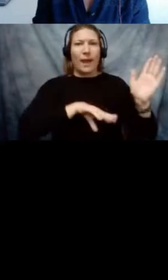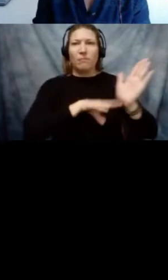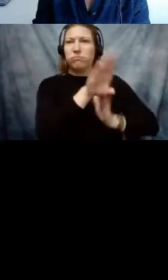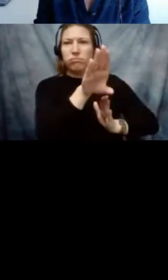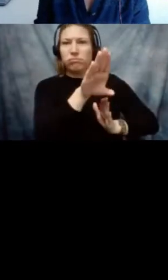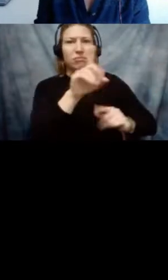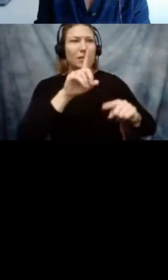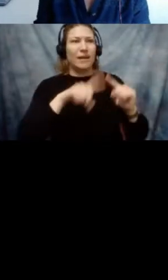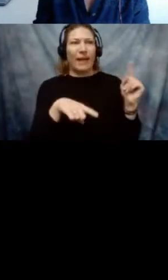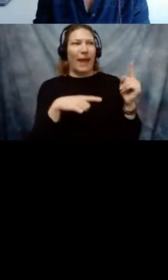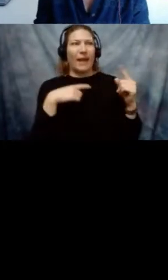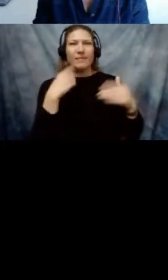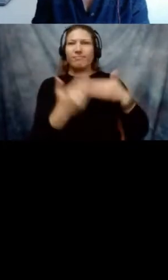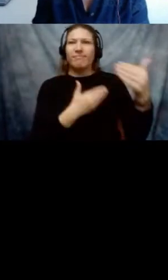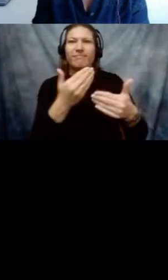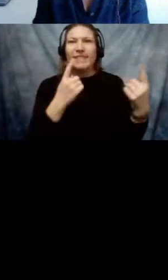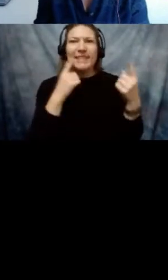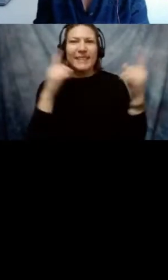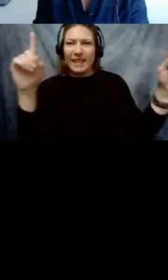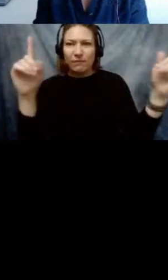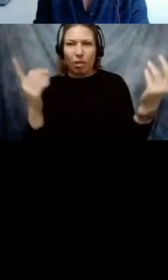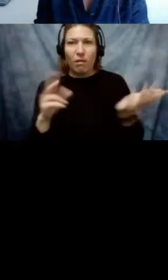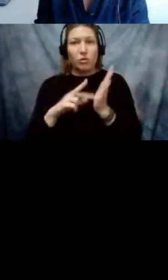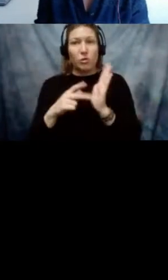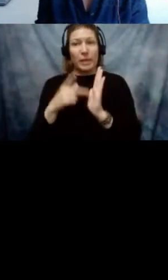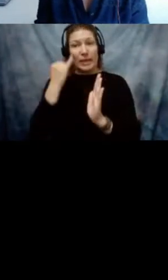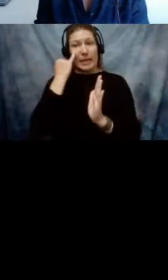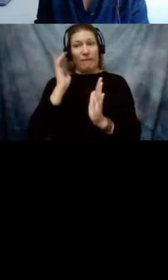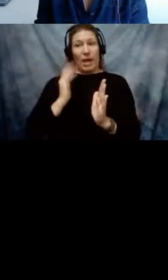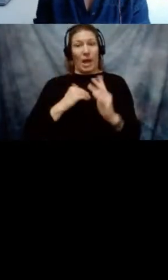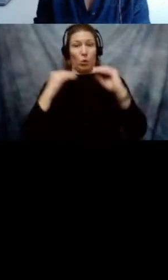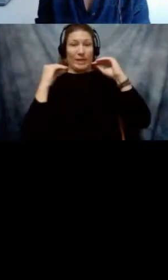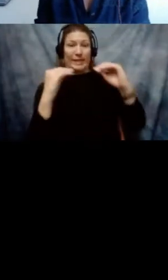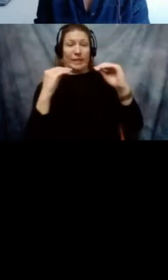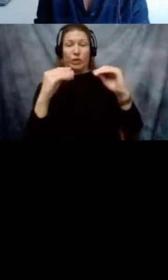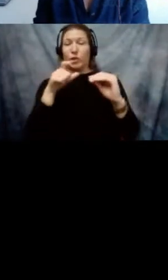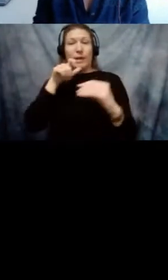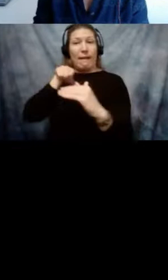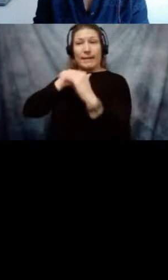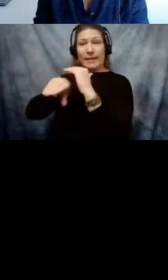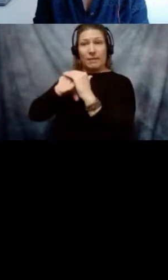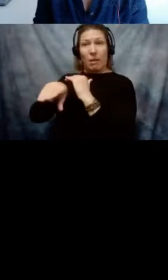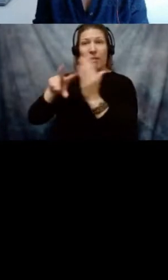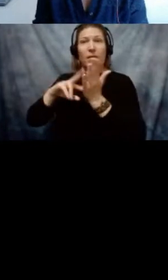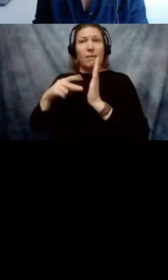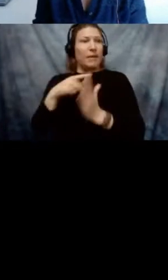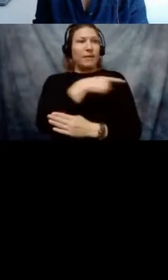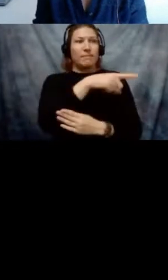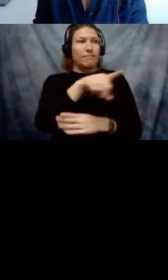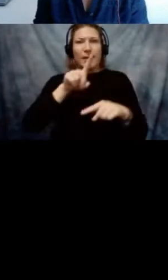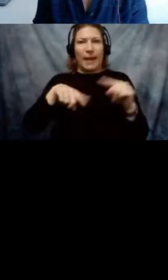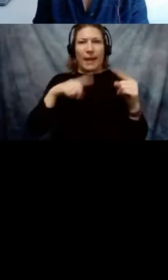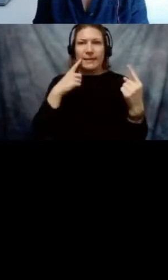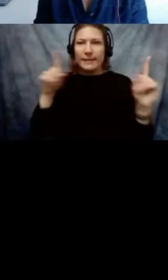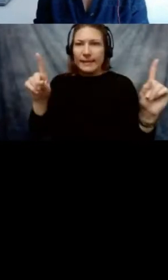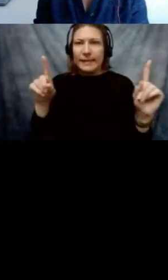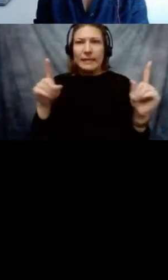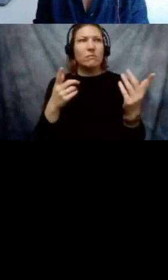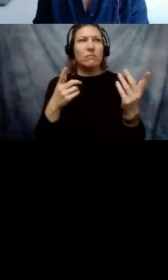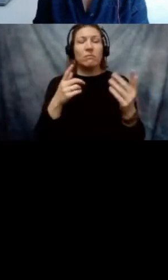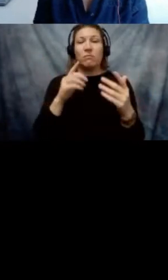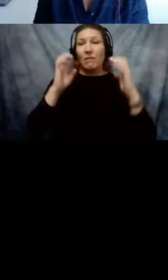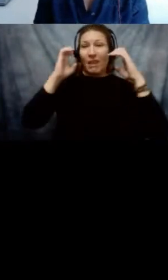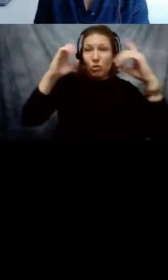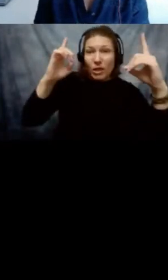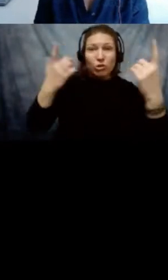accessible, we're actually limiting people's ability to learn and therefore succeed in our education system, in our workplace, and